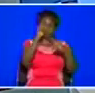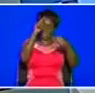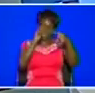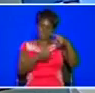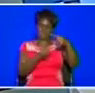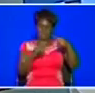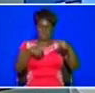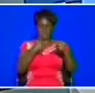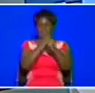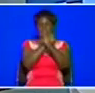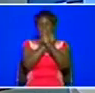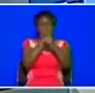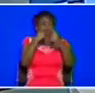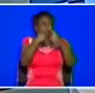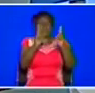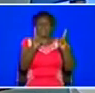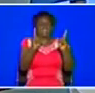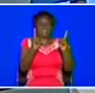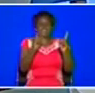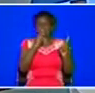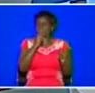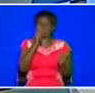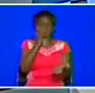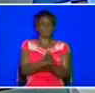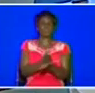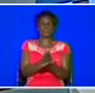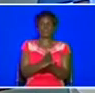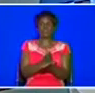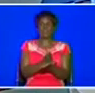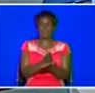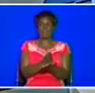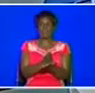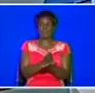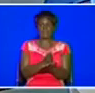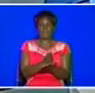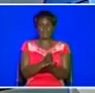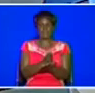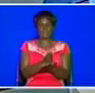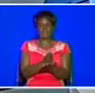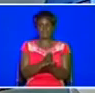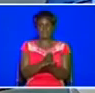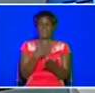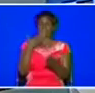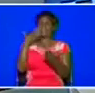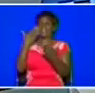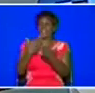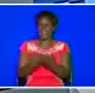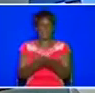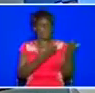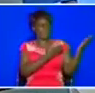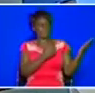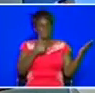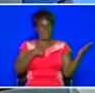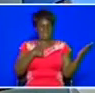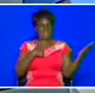is we are safer. We are safer. Okay. But and that is not necessarily That is not necessarily doesn't necessarily true. Follow. Okay. Yes. Thank you for this one. I think I'm